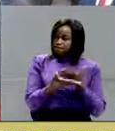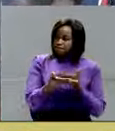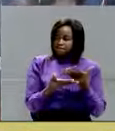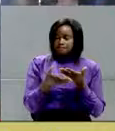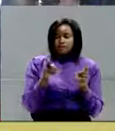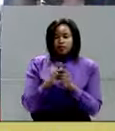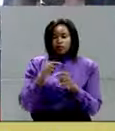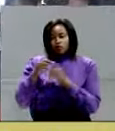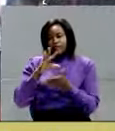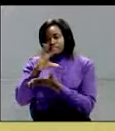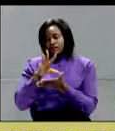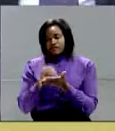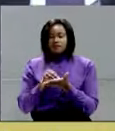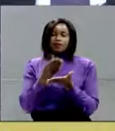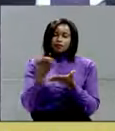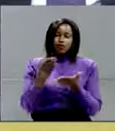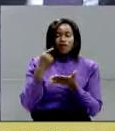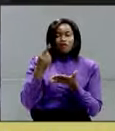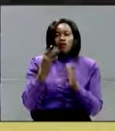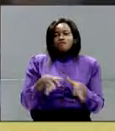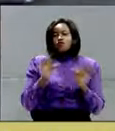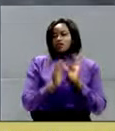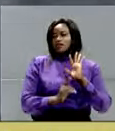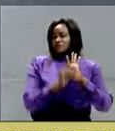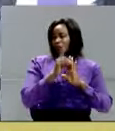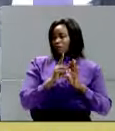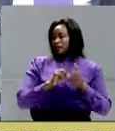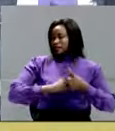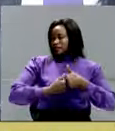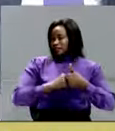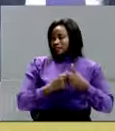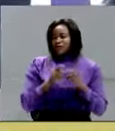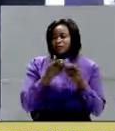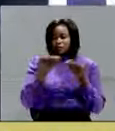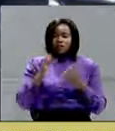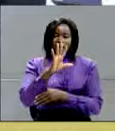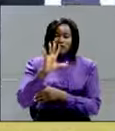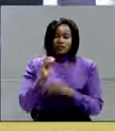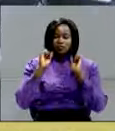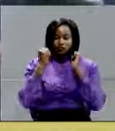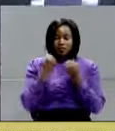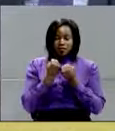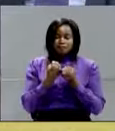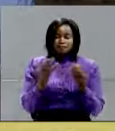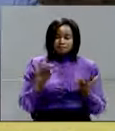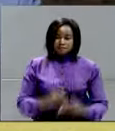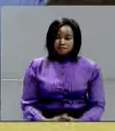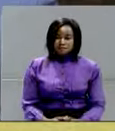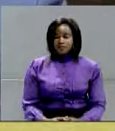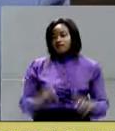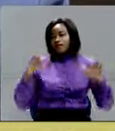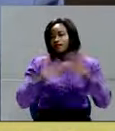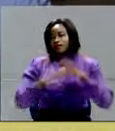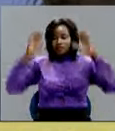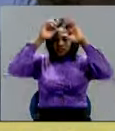and analysis of critical development challenges facing African societies. Vice President